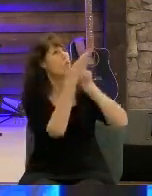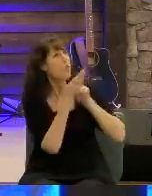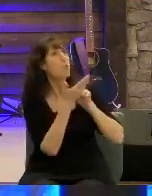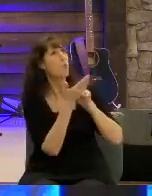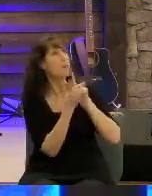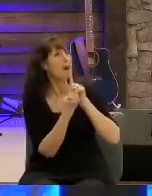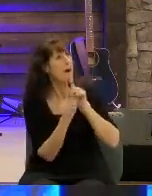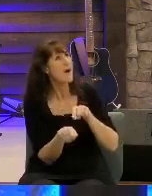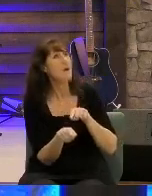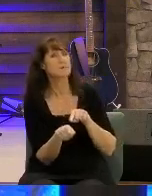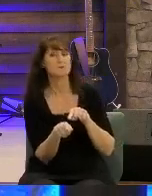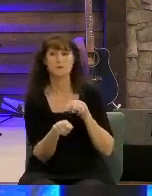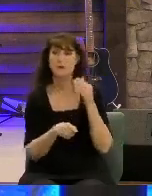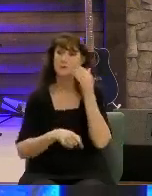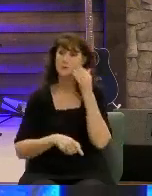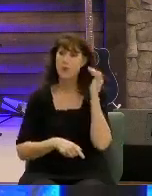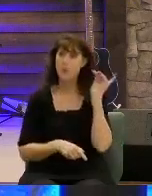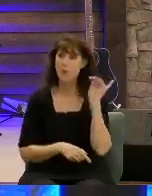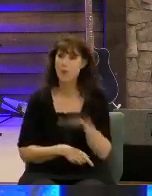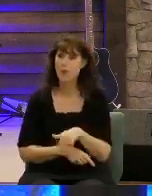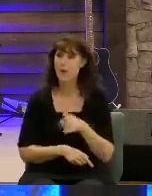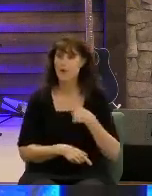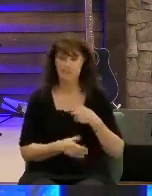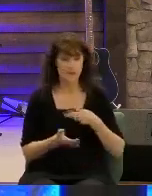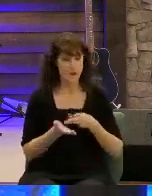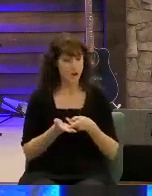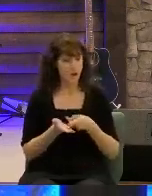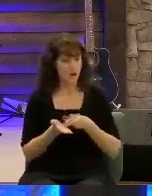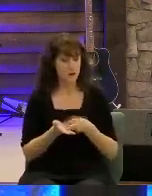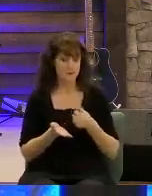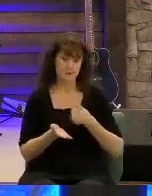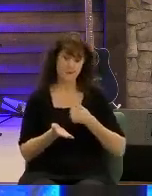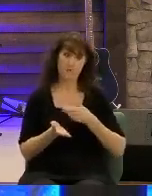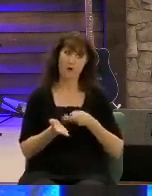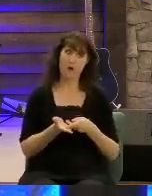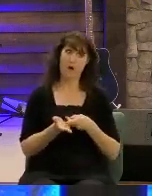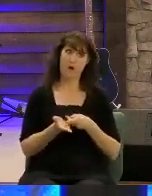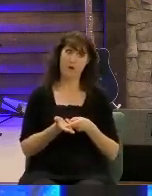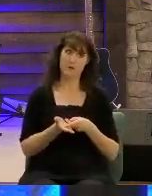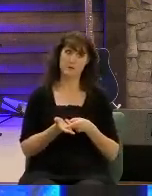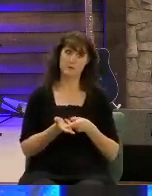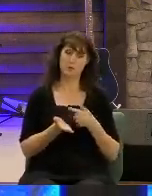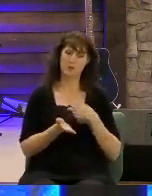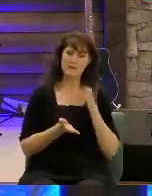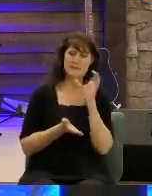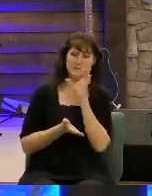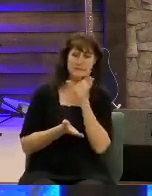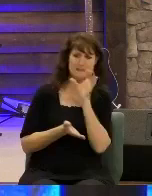know? And I'm just going to be honest with you, very honest, okay?